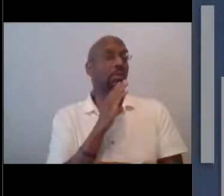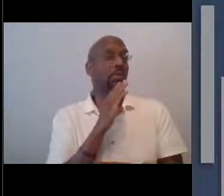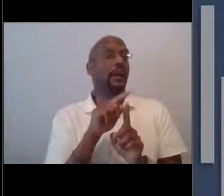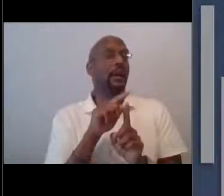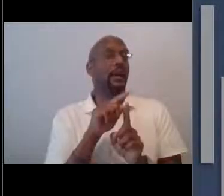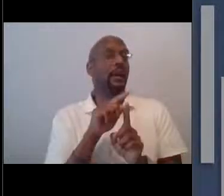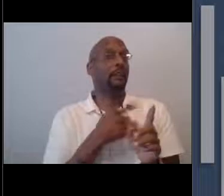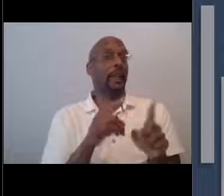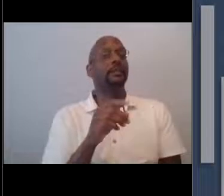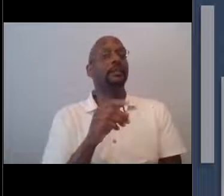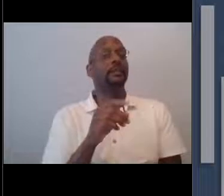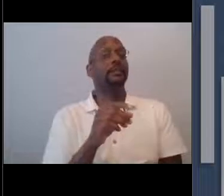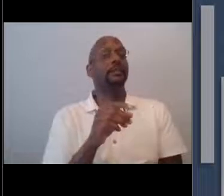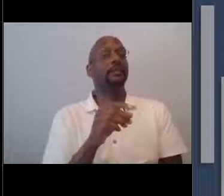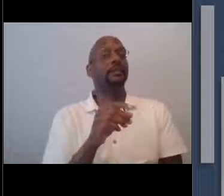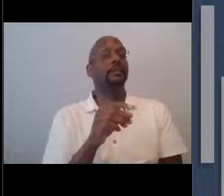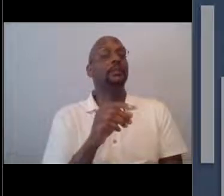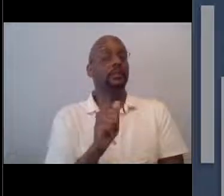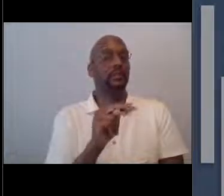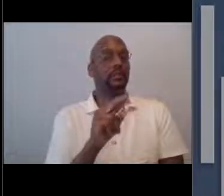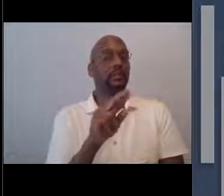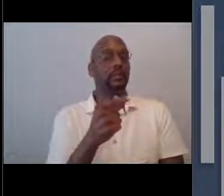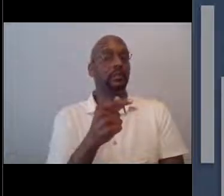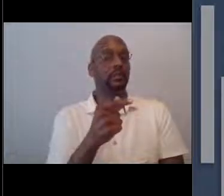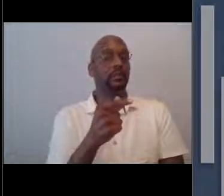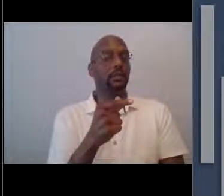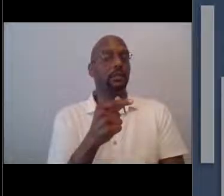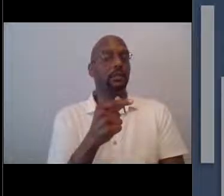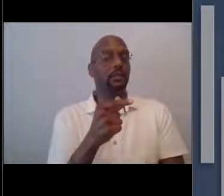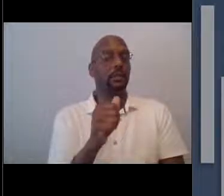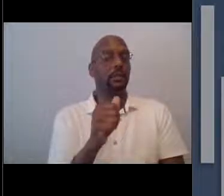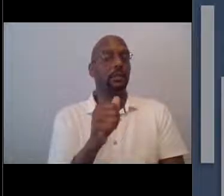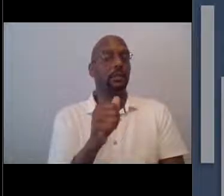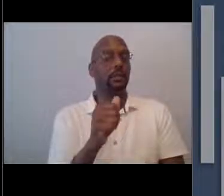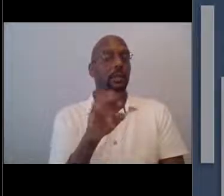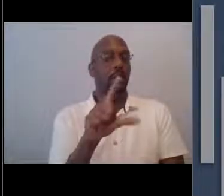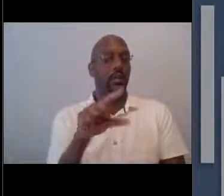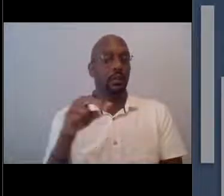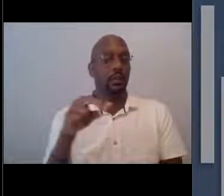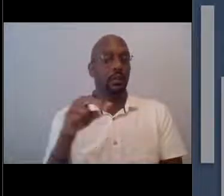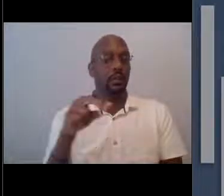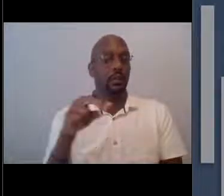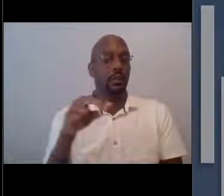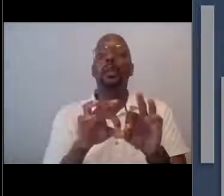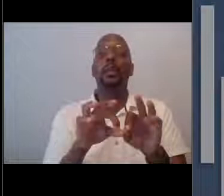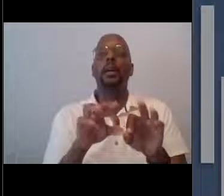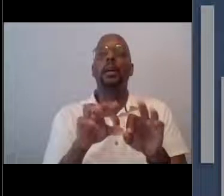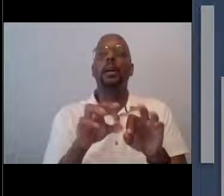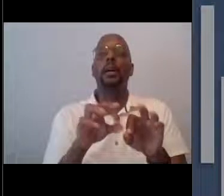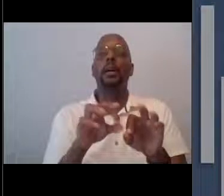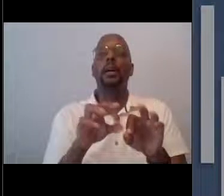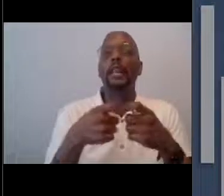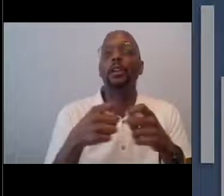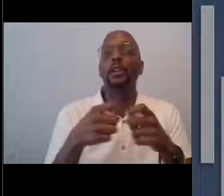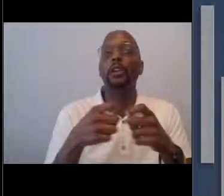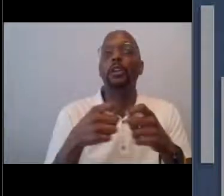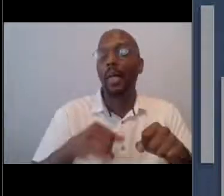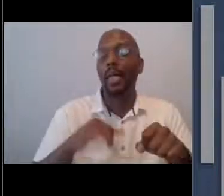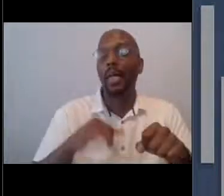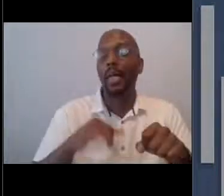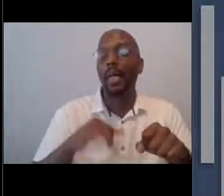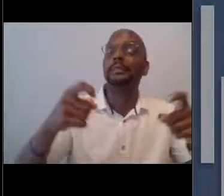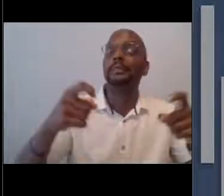was so important about the 800 EV bikes is that this is the largest EV